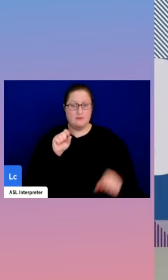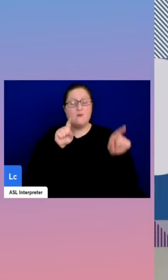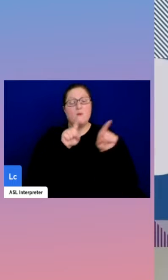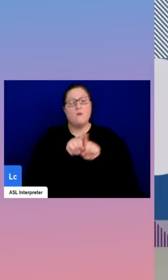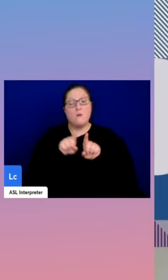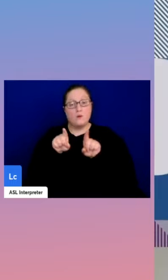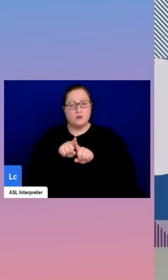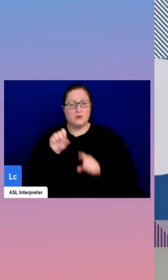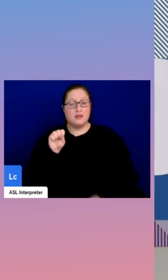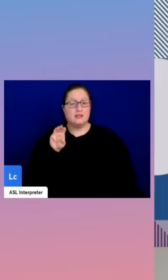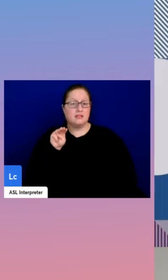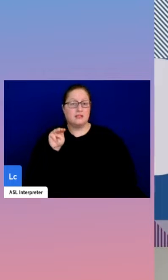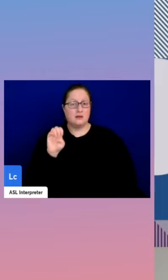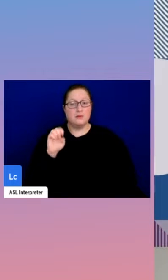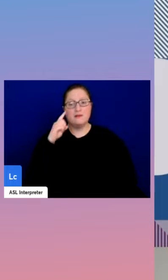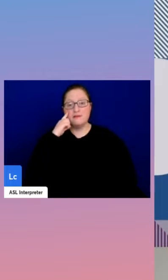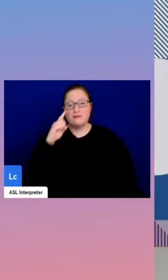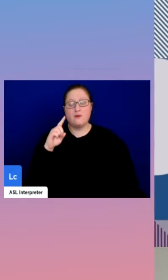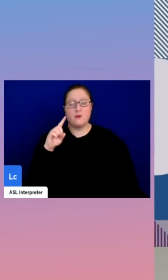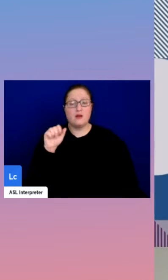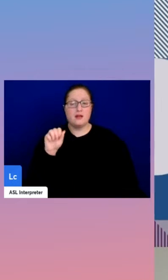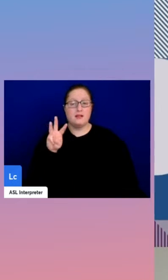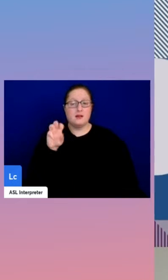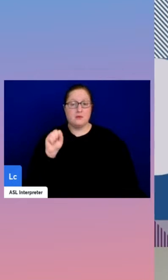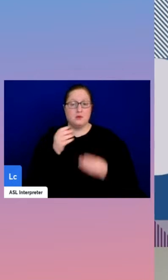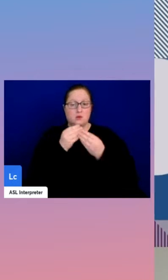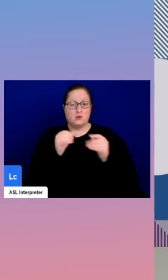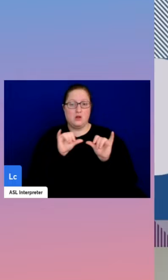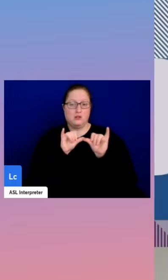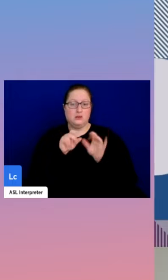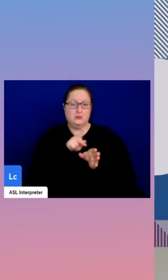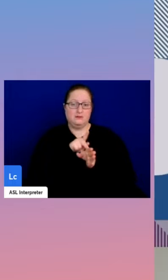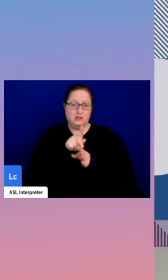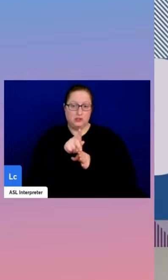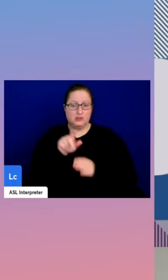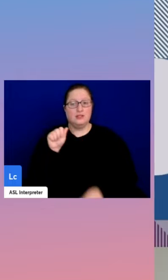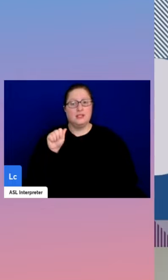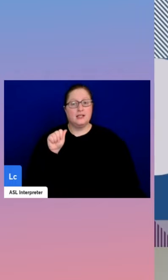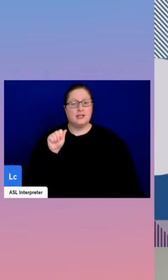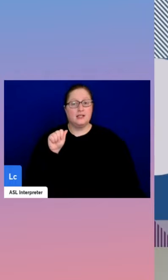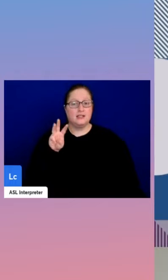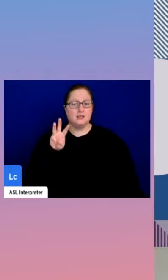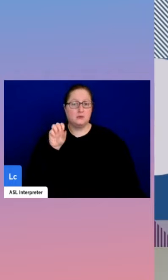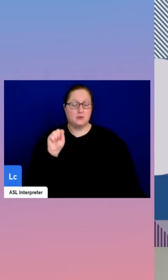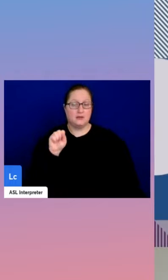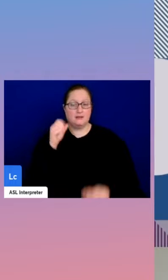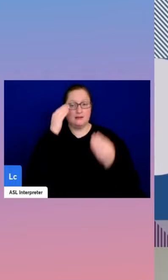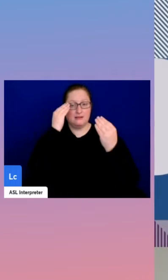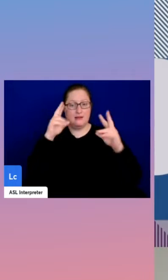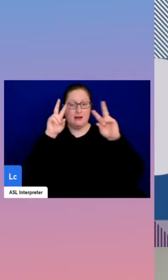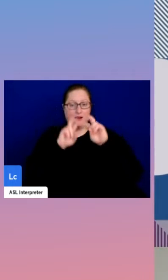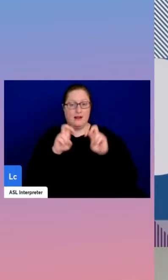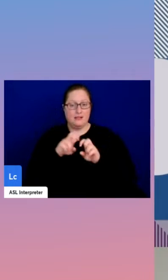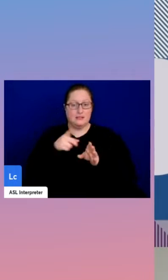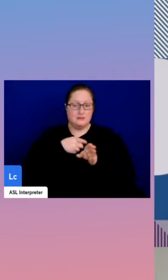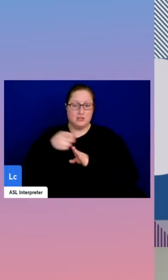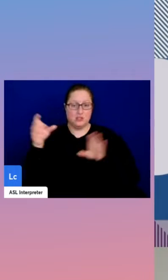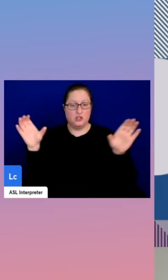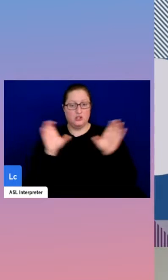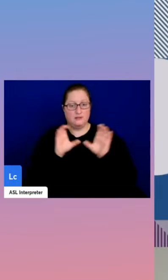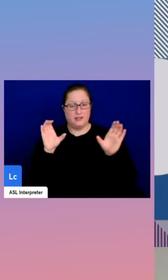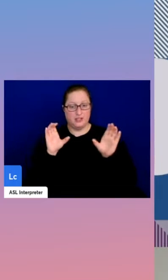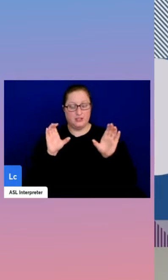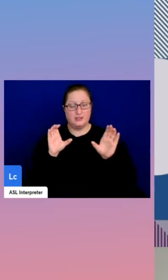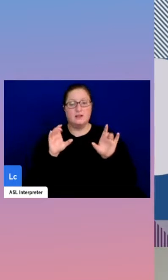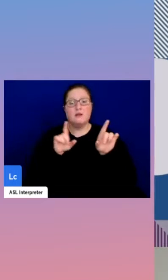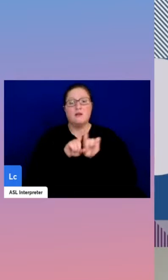am an SME for the AWS Solutions Architect Professional and the AWS Data Analysis Specialty certifications. I